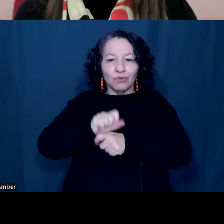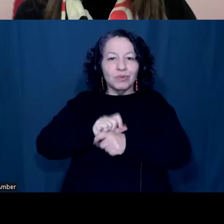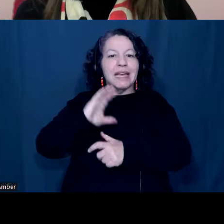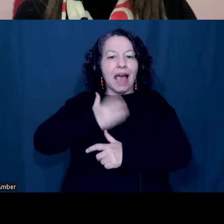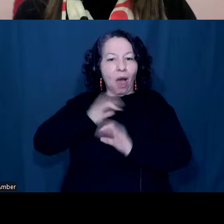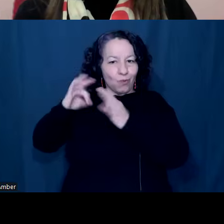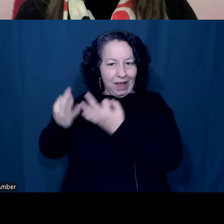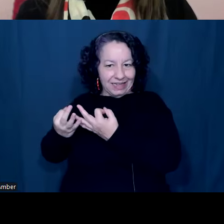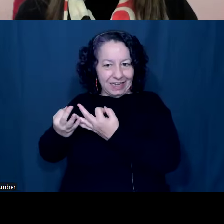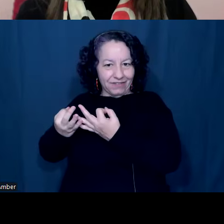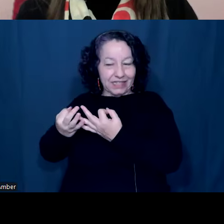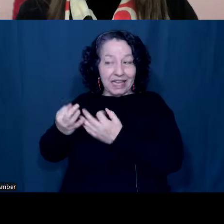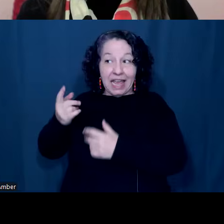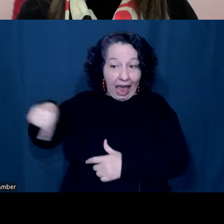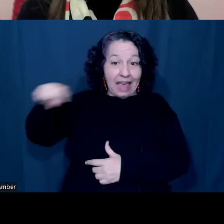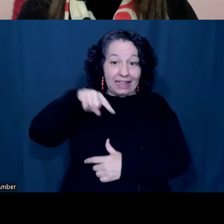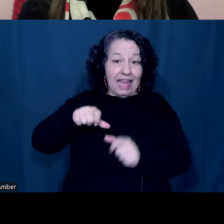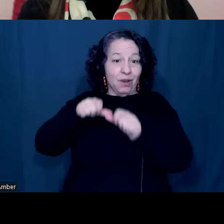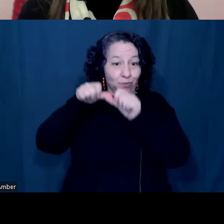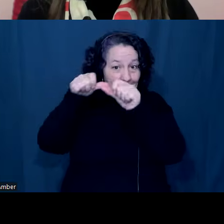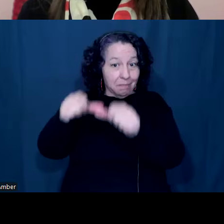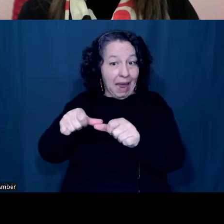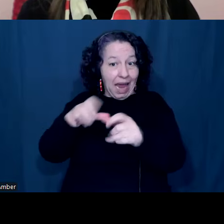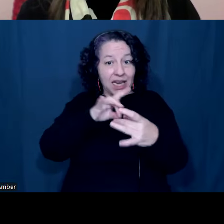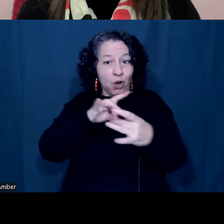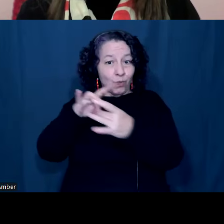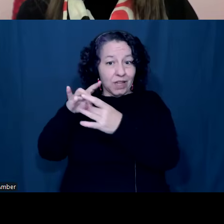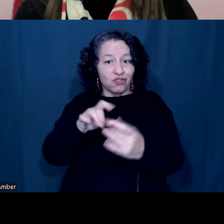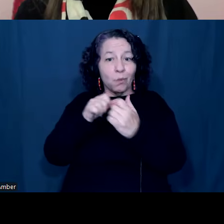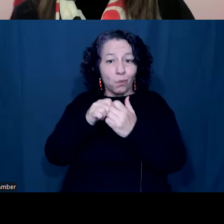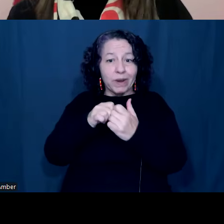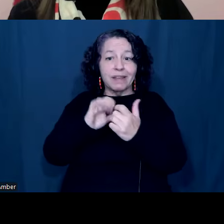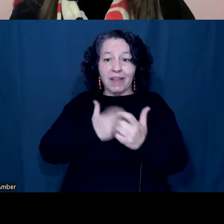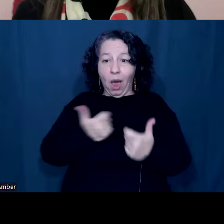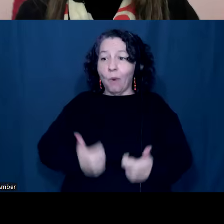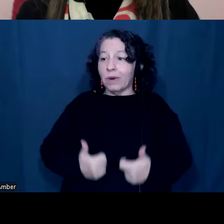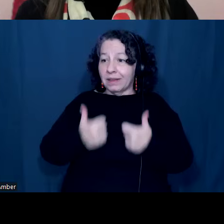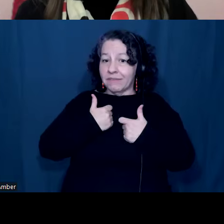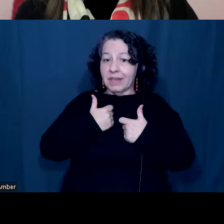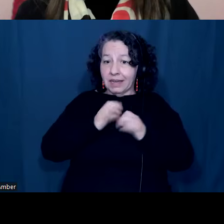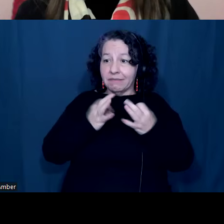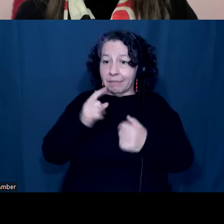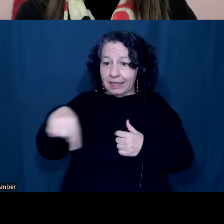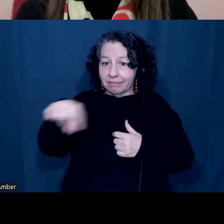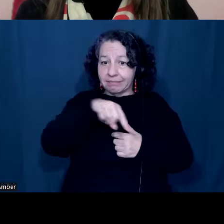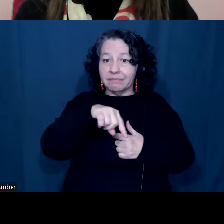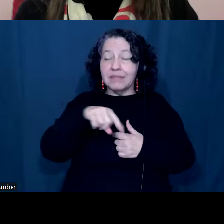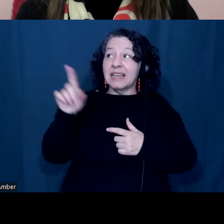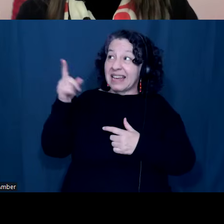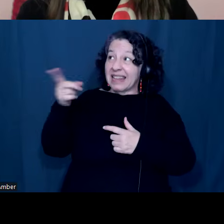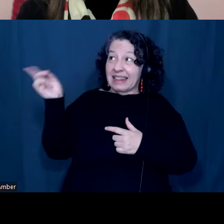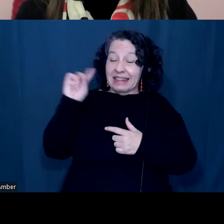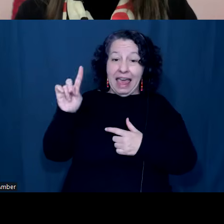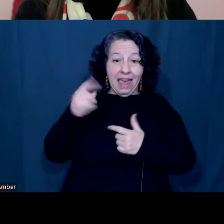They remain in relationship with the living. They carry memory,